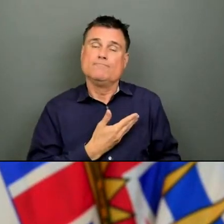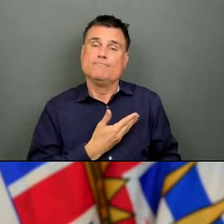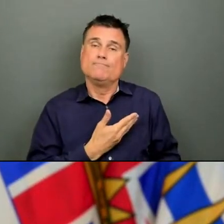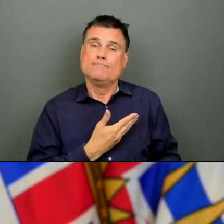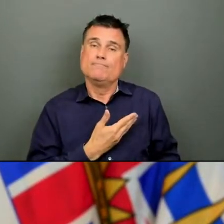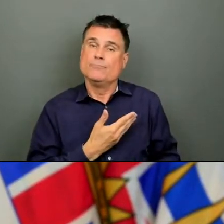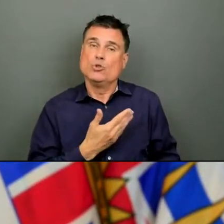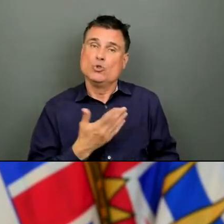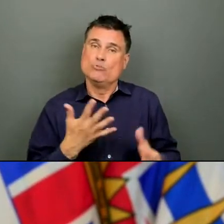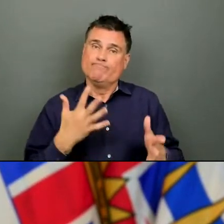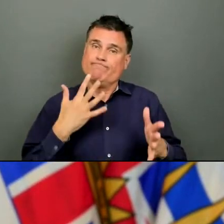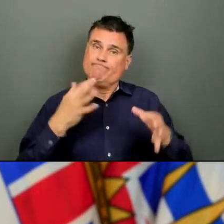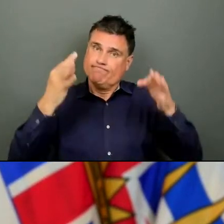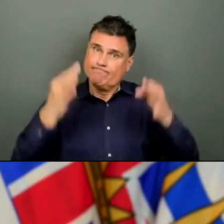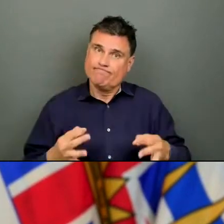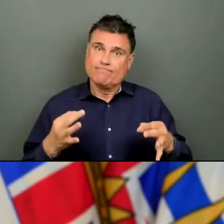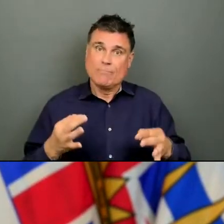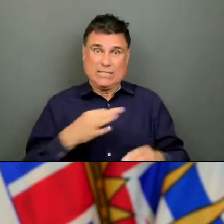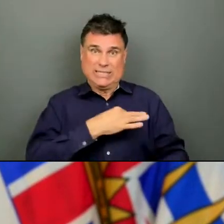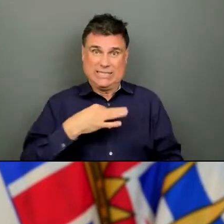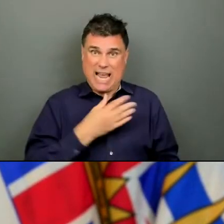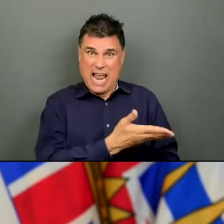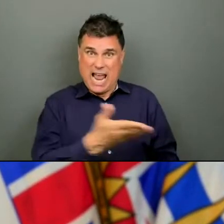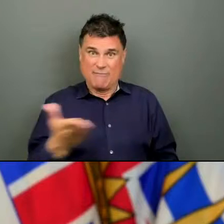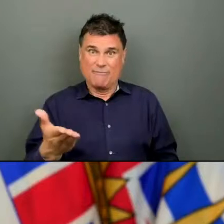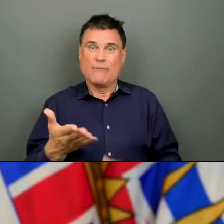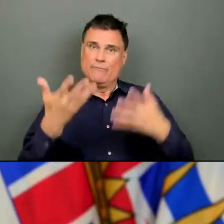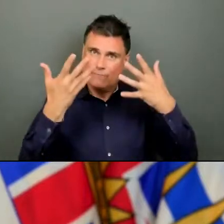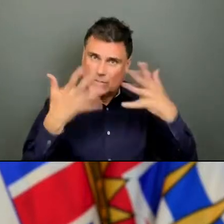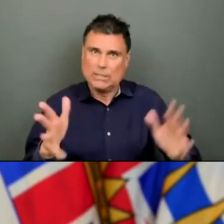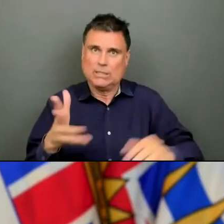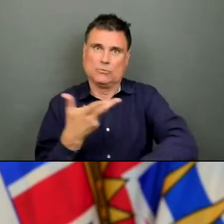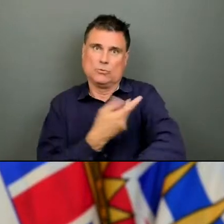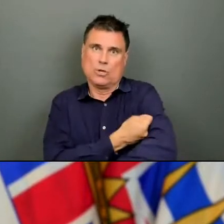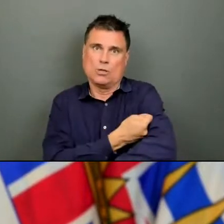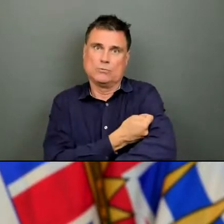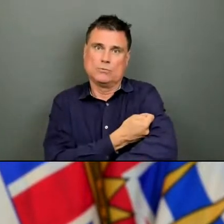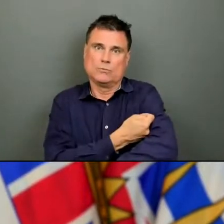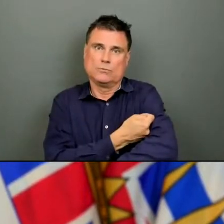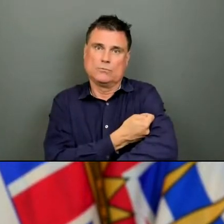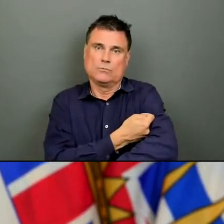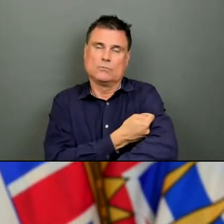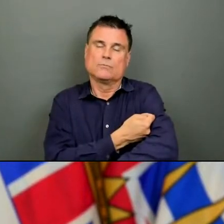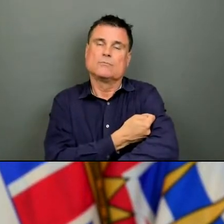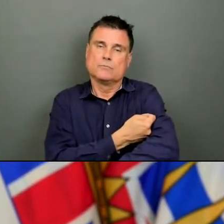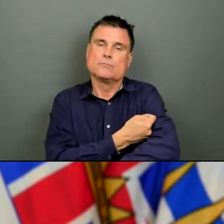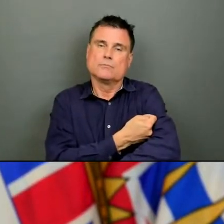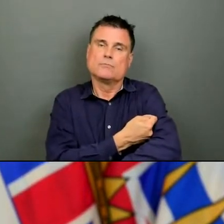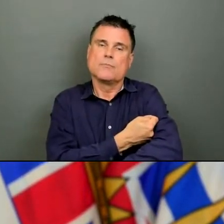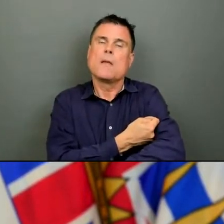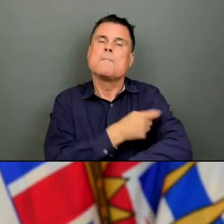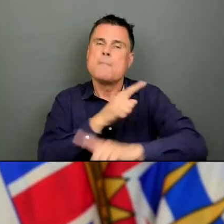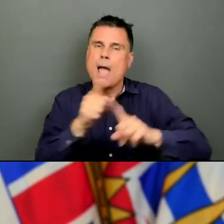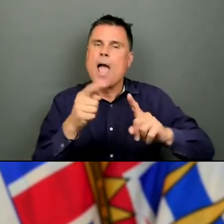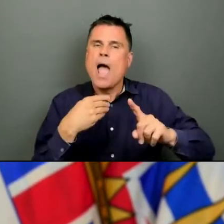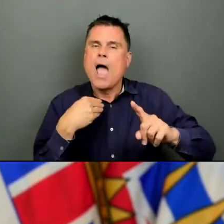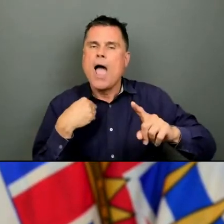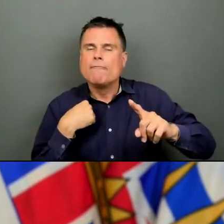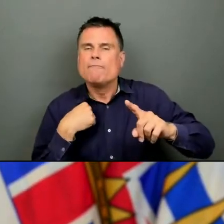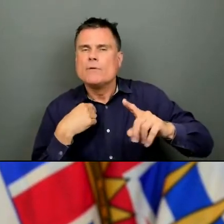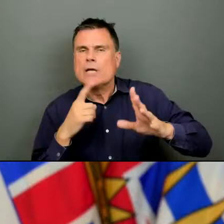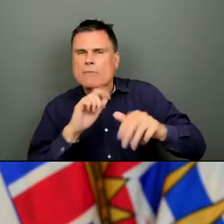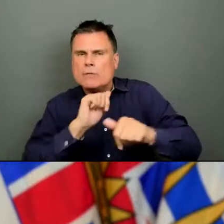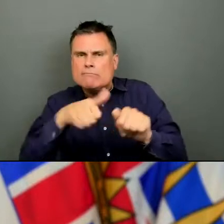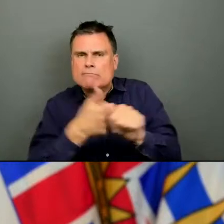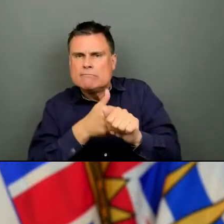who work in long-term care are immunized. But there are a number of different factors to consider around that. So it is access